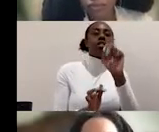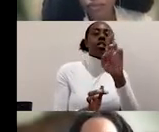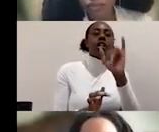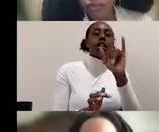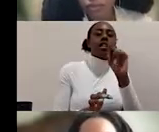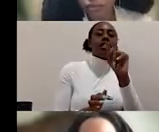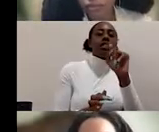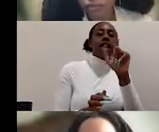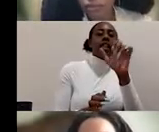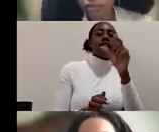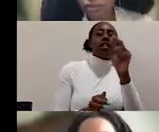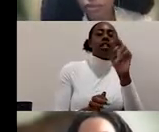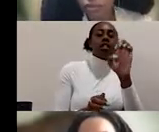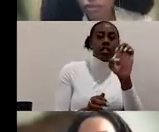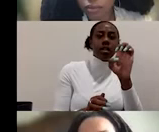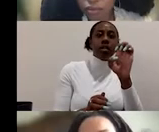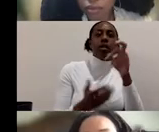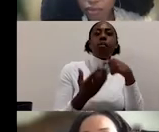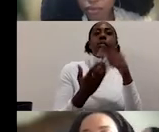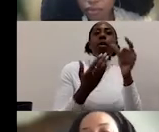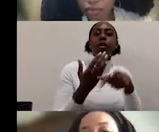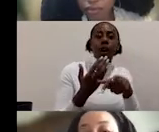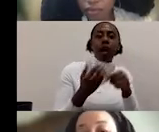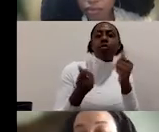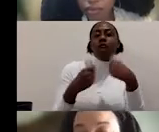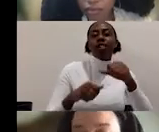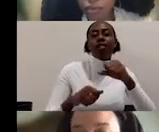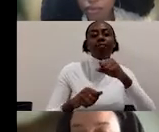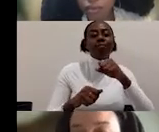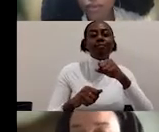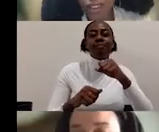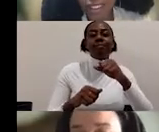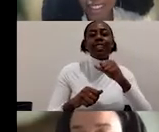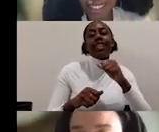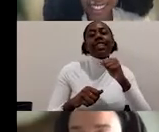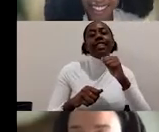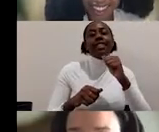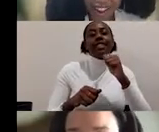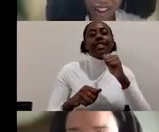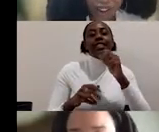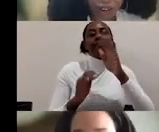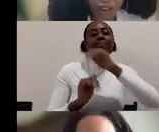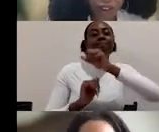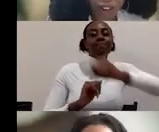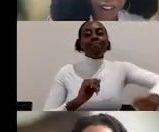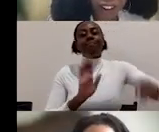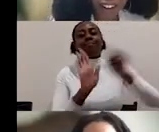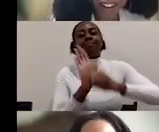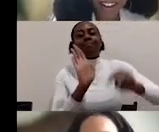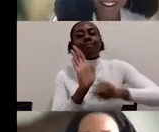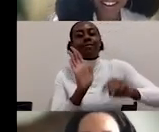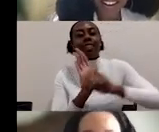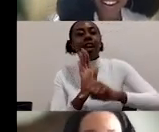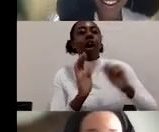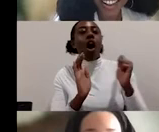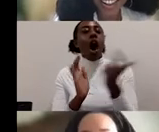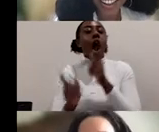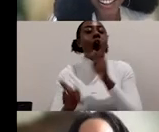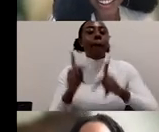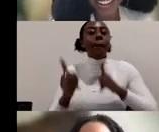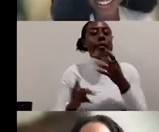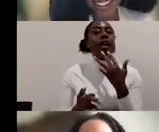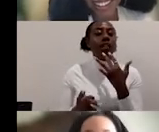leftists, all the people of color, et cetera. Wait. We're going to get into it during the pop quiz. You're a star